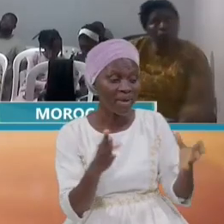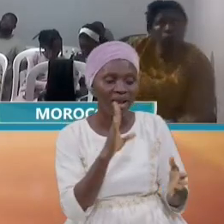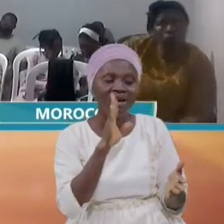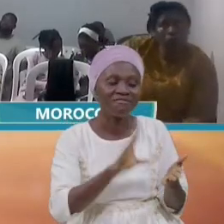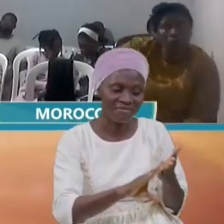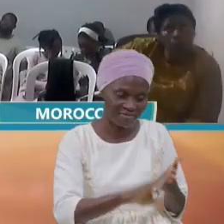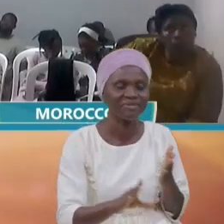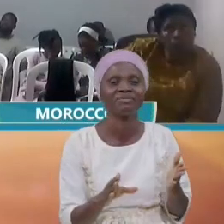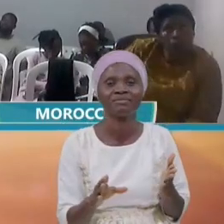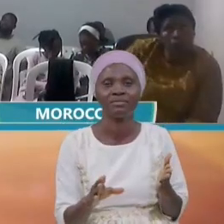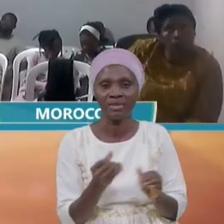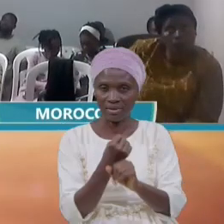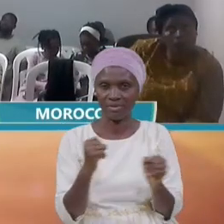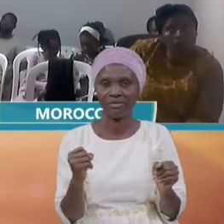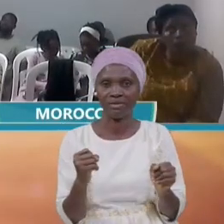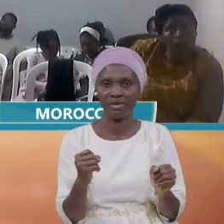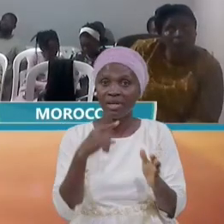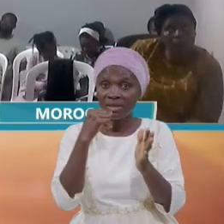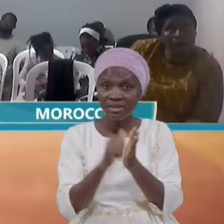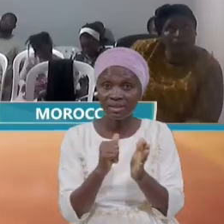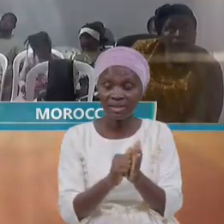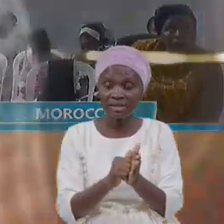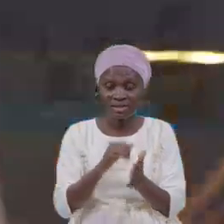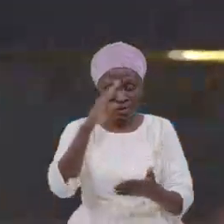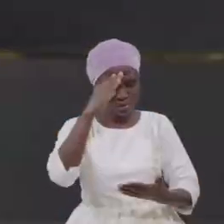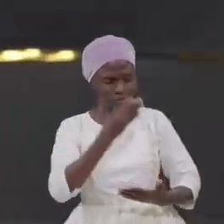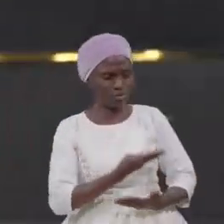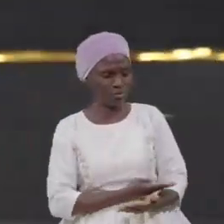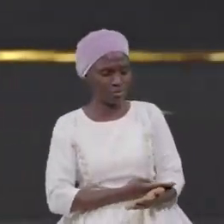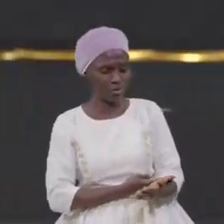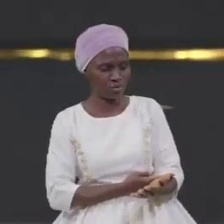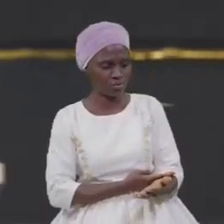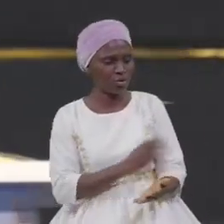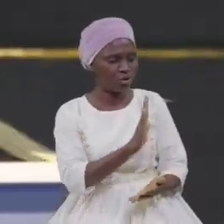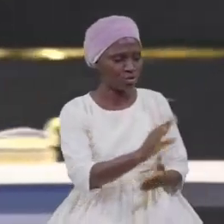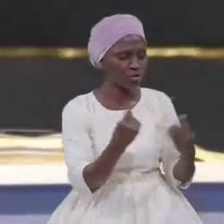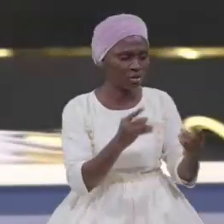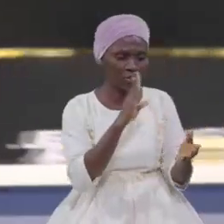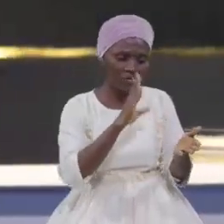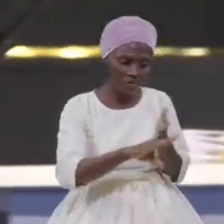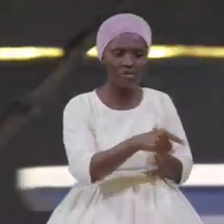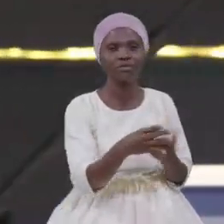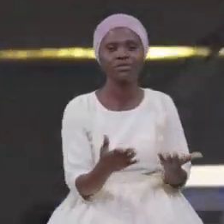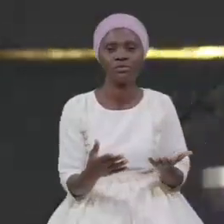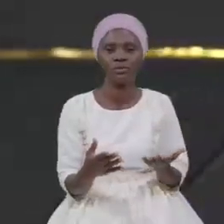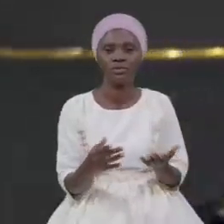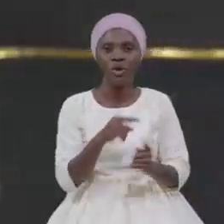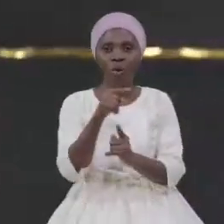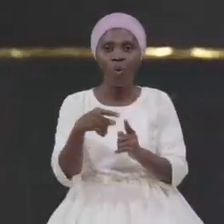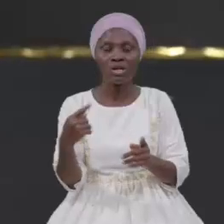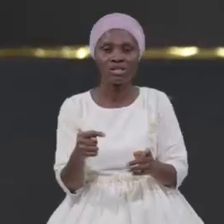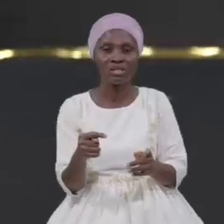says, son, thy sins be forgiven thee. And when the Pharisees were wondering, how can this man